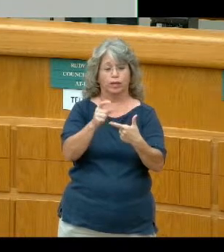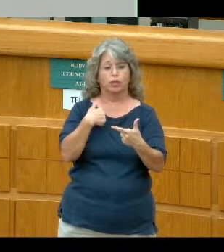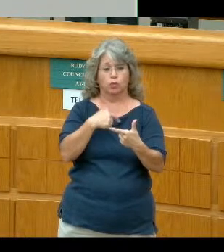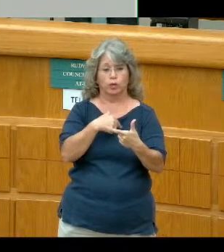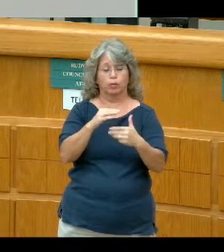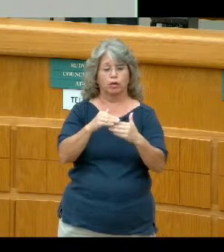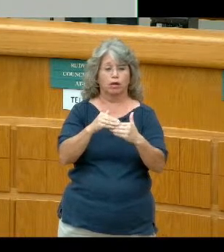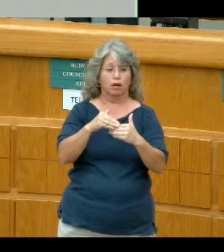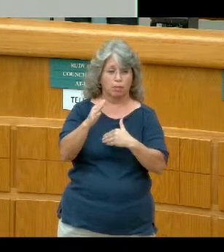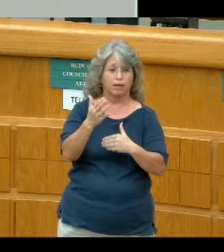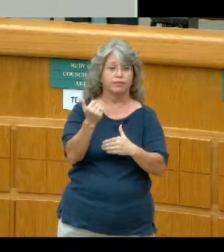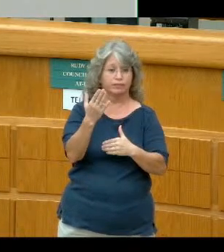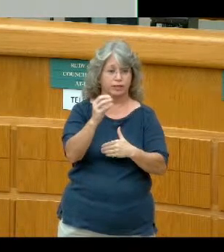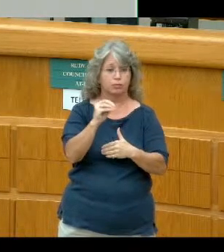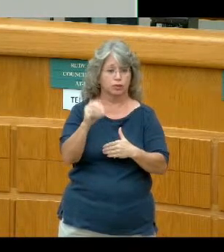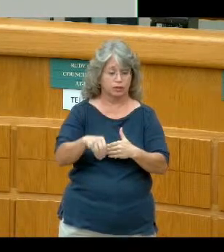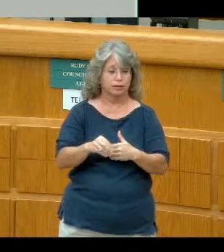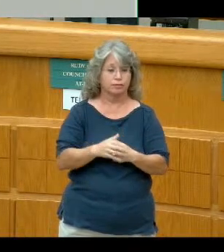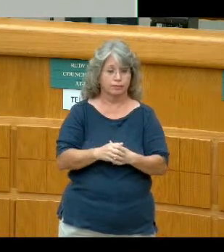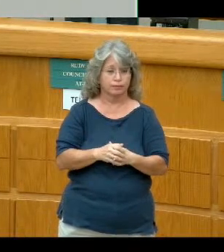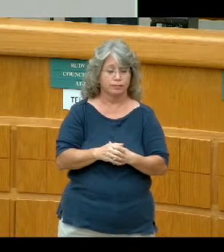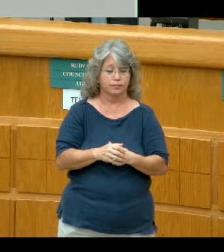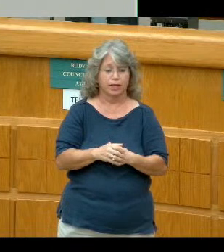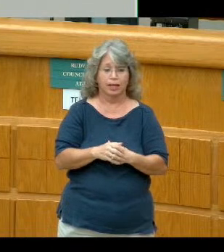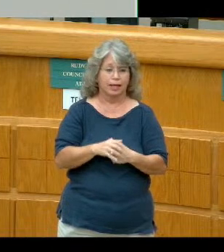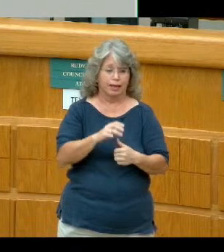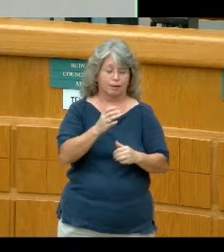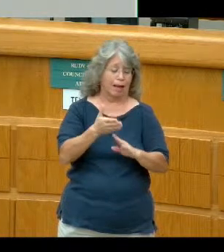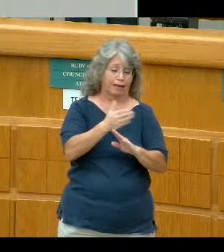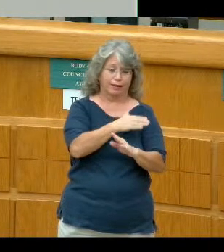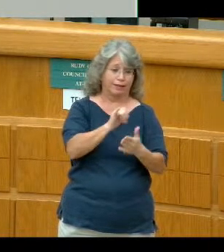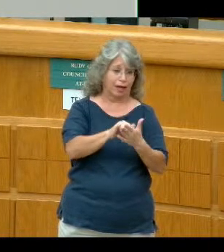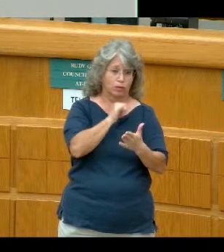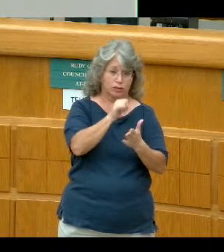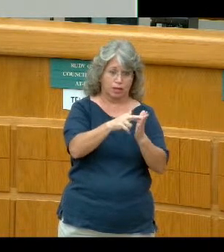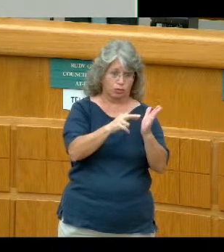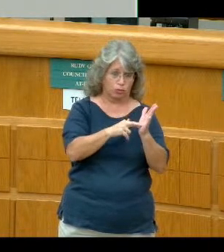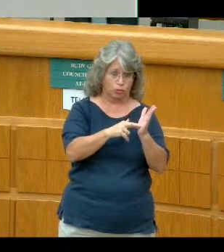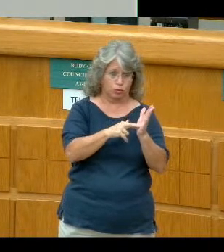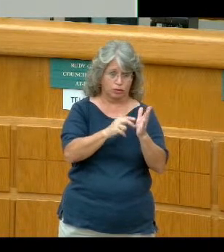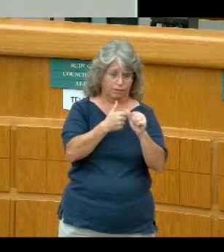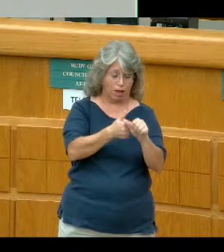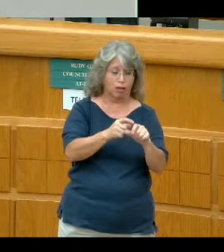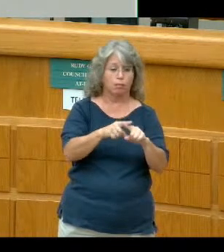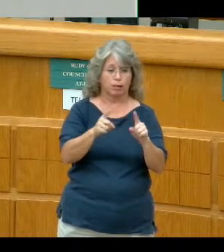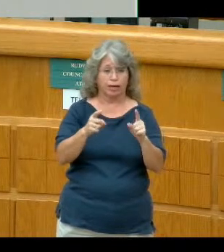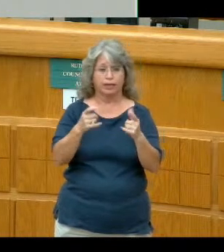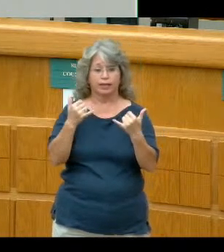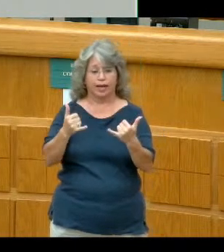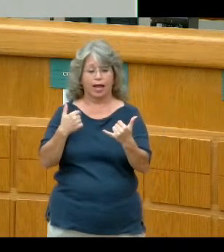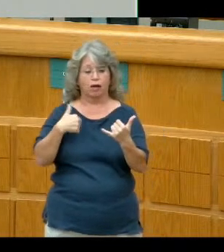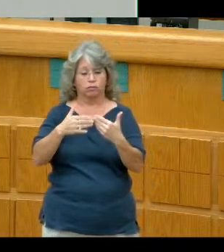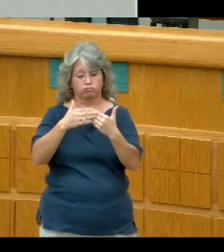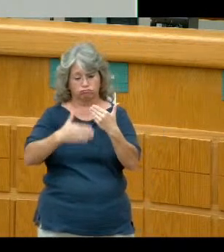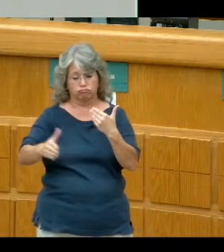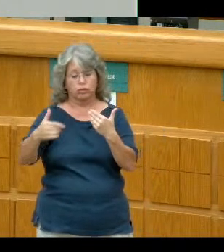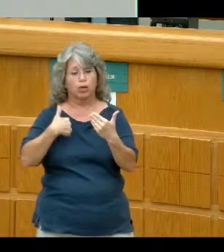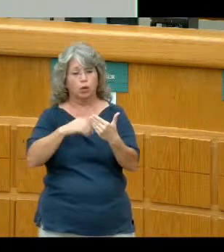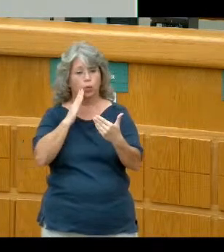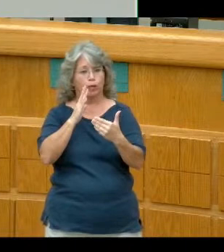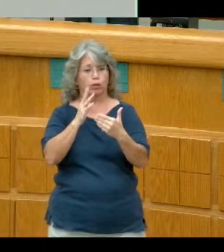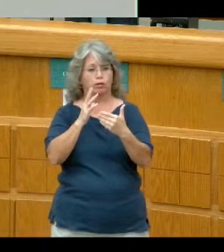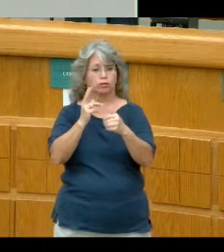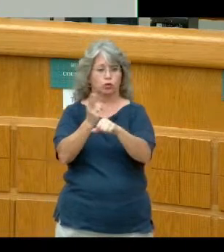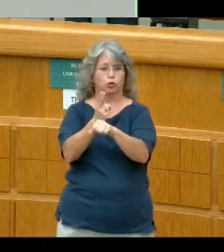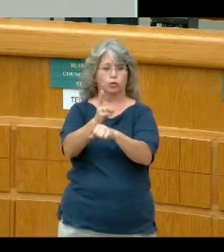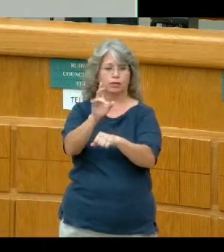to above 15%. That wasn't being used then as a rule, but now it is. So from here forward, we're going to use that as a